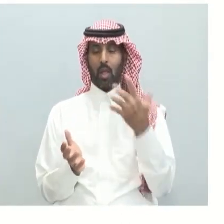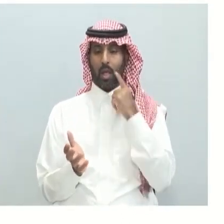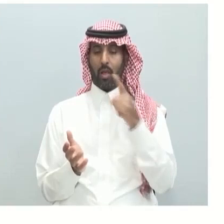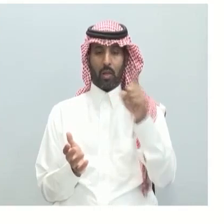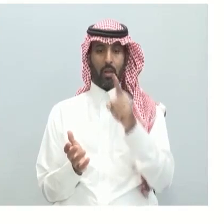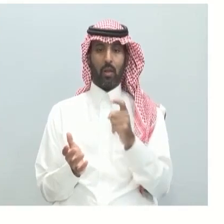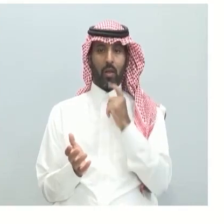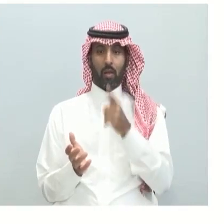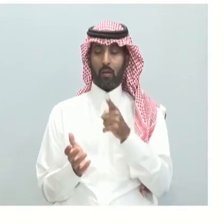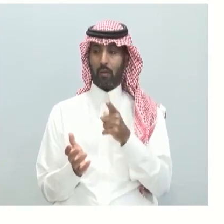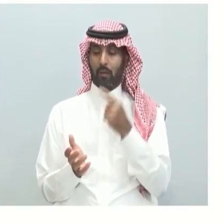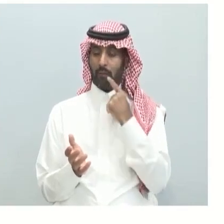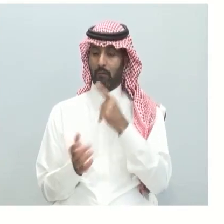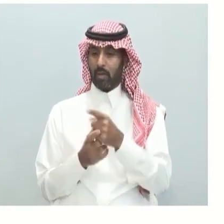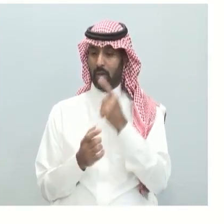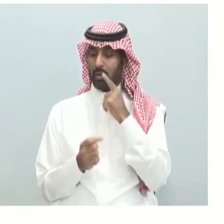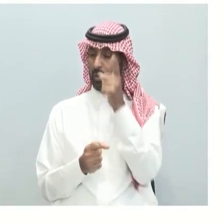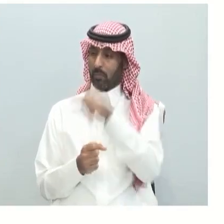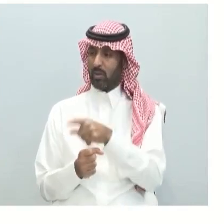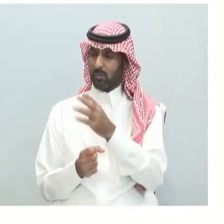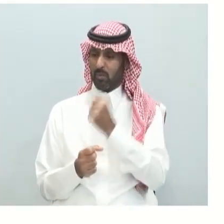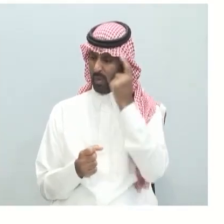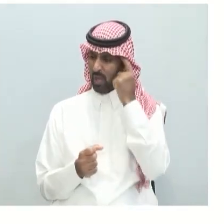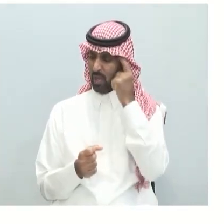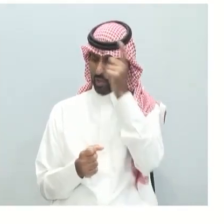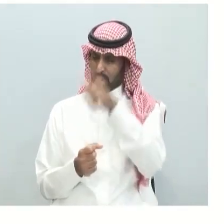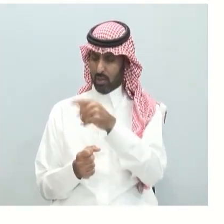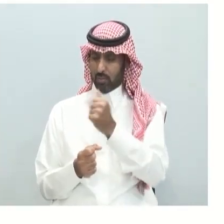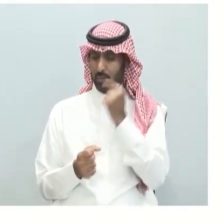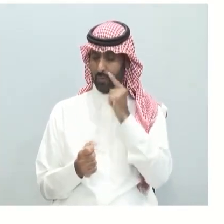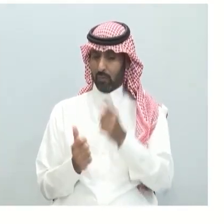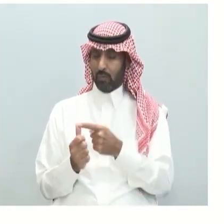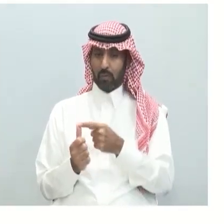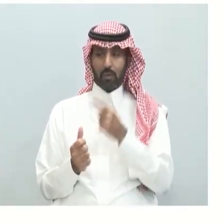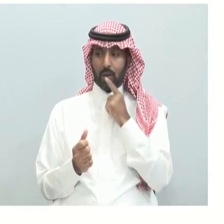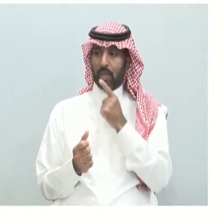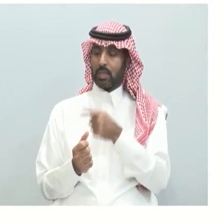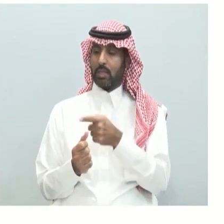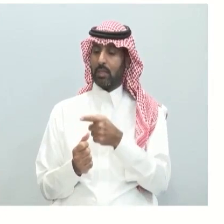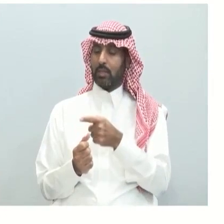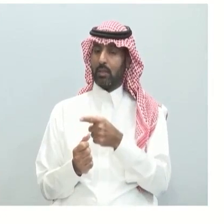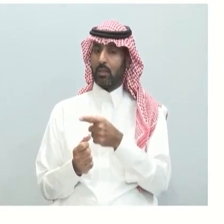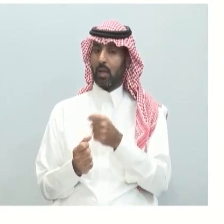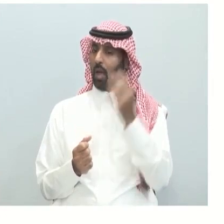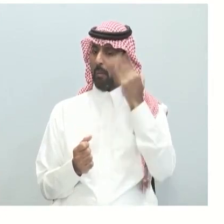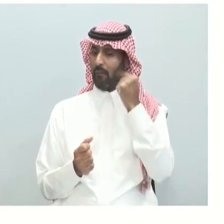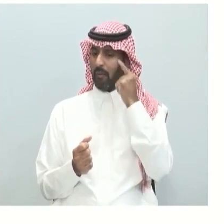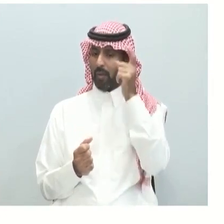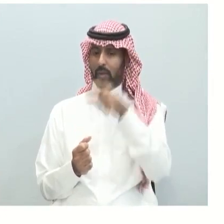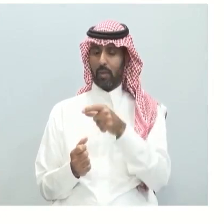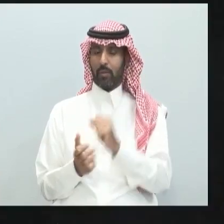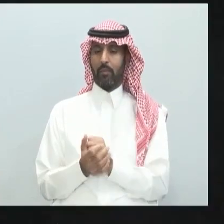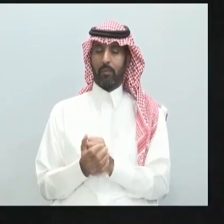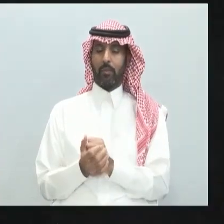question five here, are there any passive forms? What are they used for? So can you tell in the article, are there any